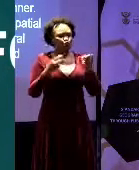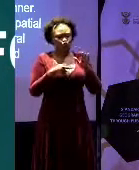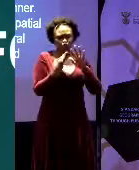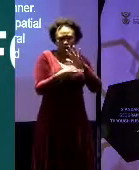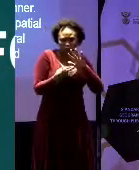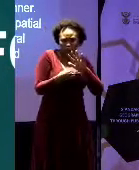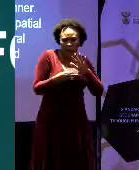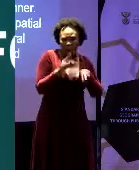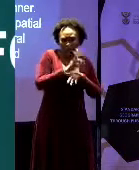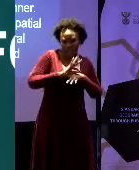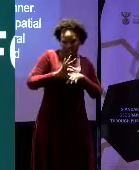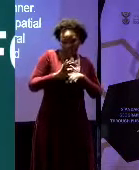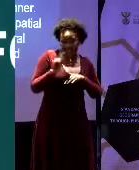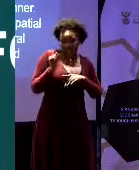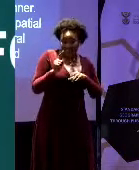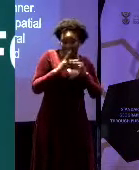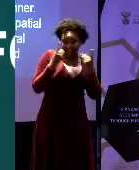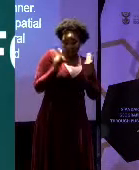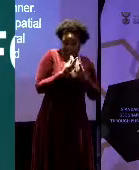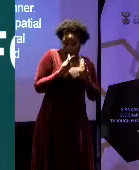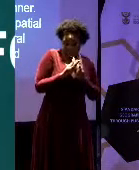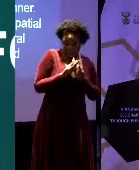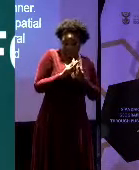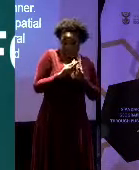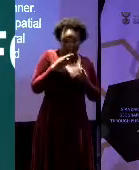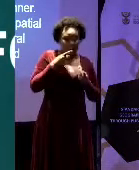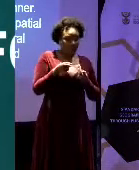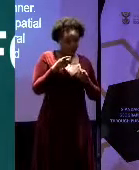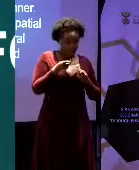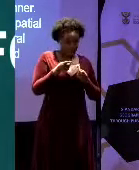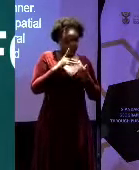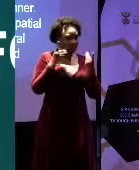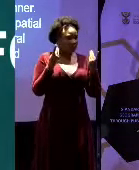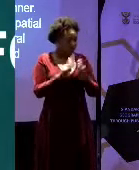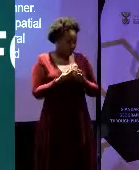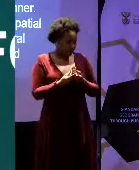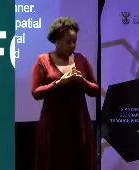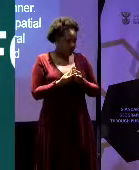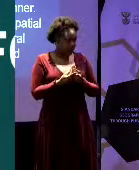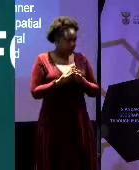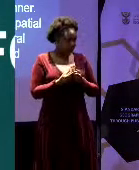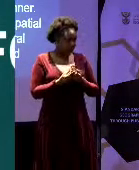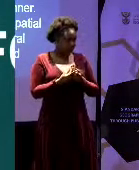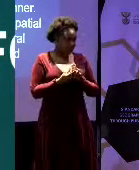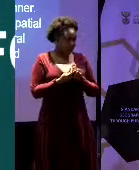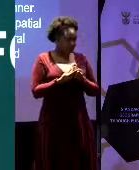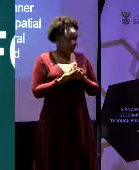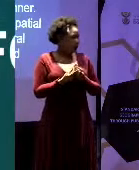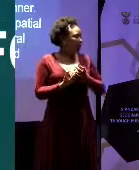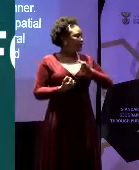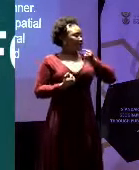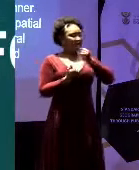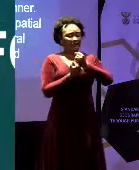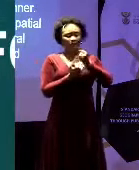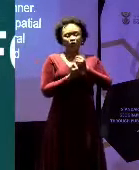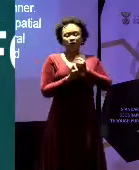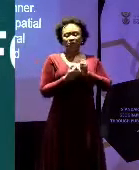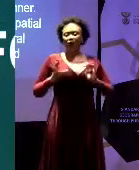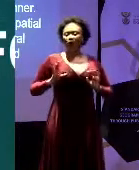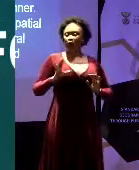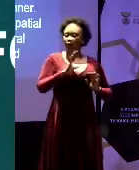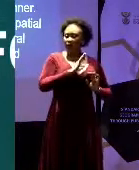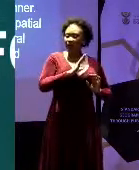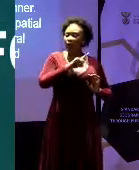This department, or the person from the department, has supported the committee by mainstreaming